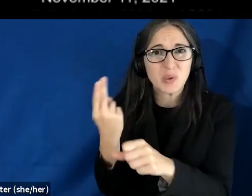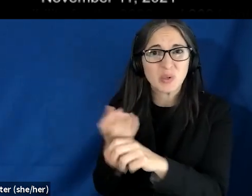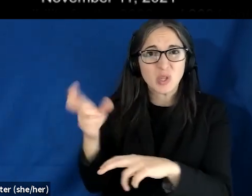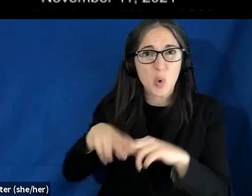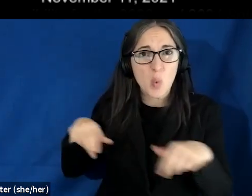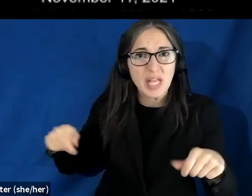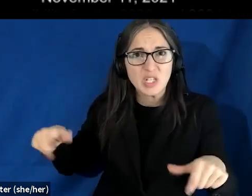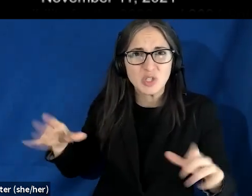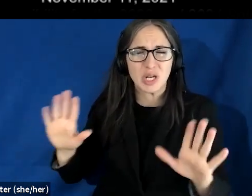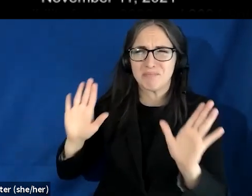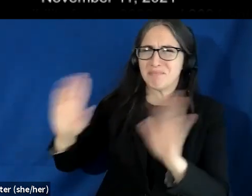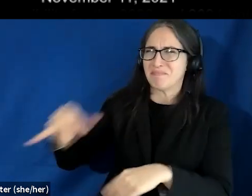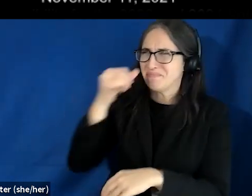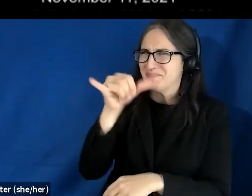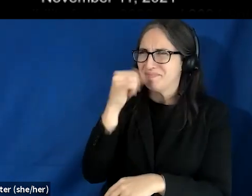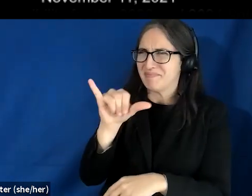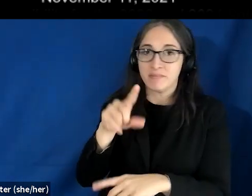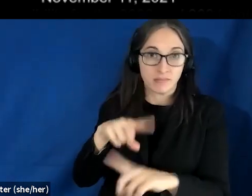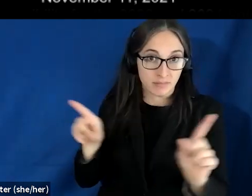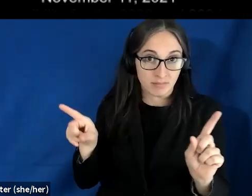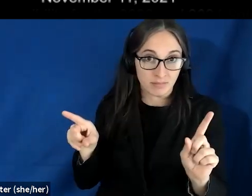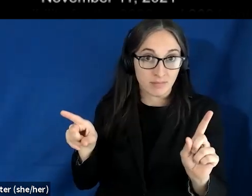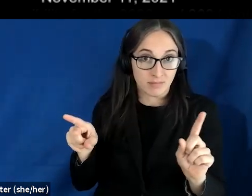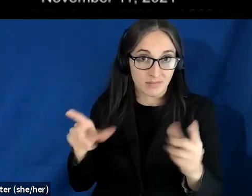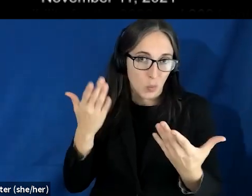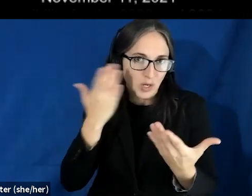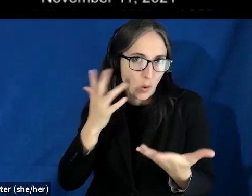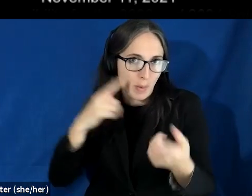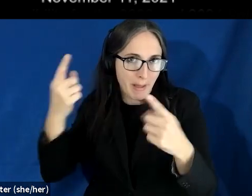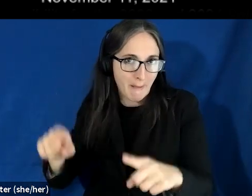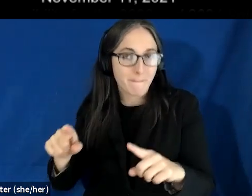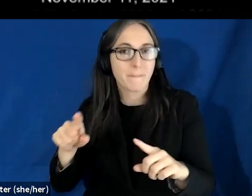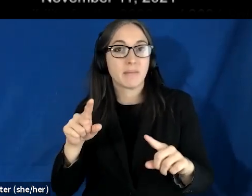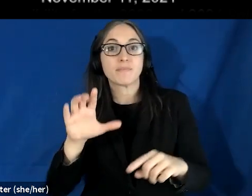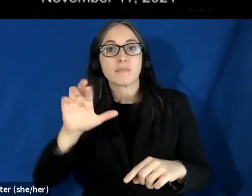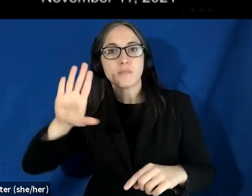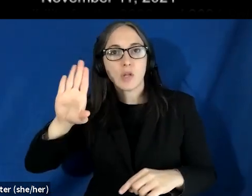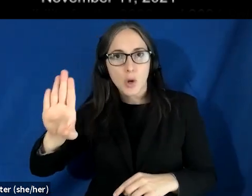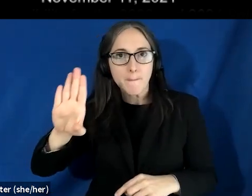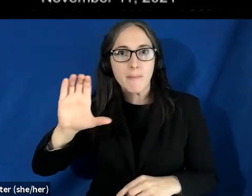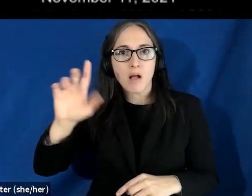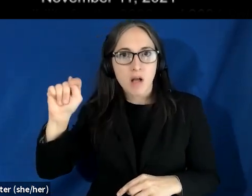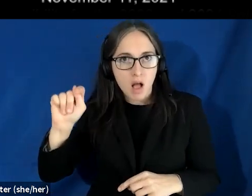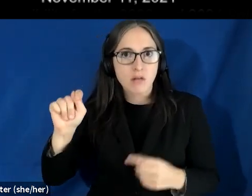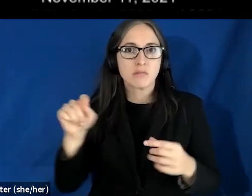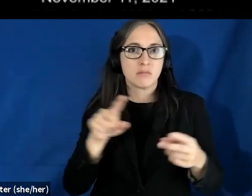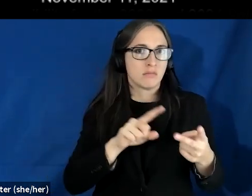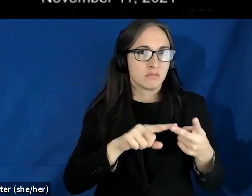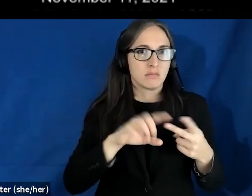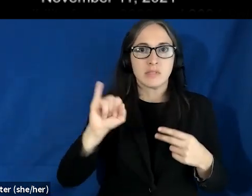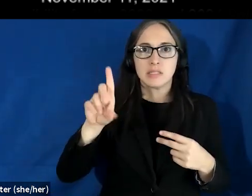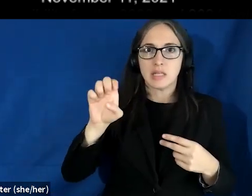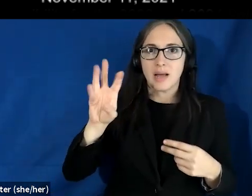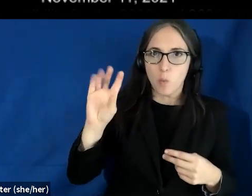is putting curb cuts and sidewalks is an expected best practice of any sidewalk design. And yes, it